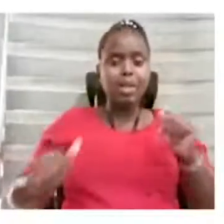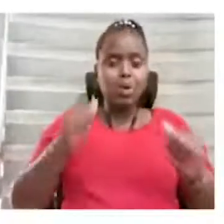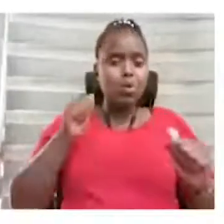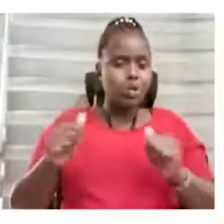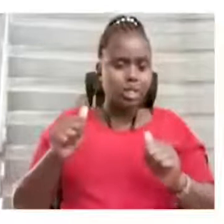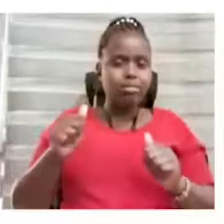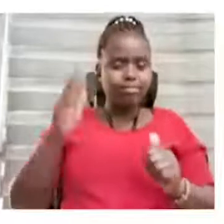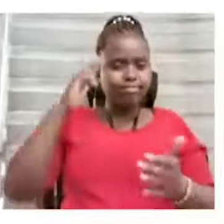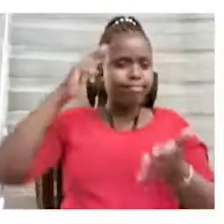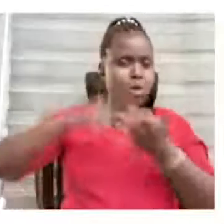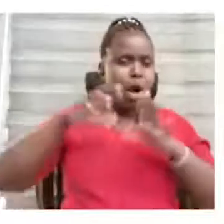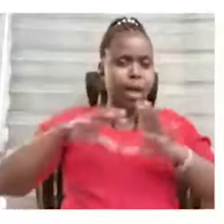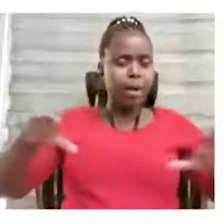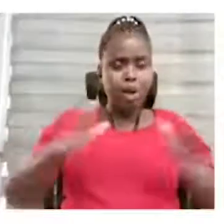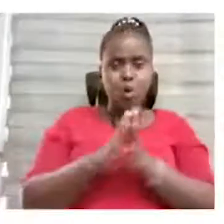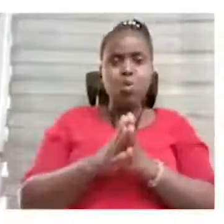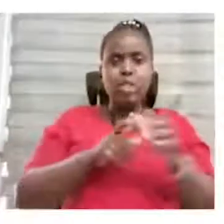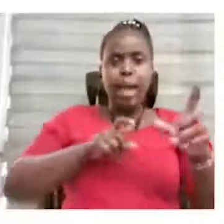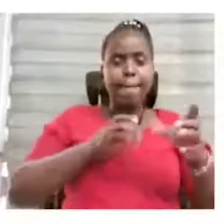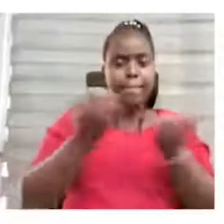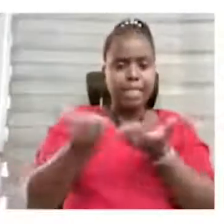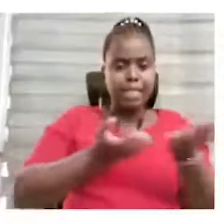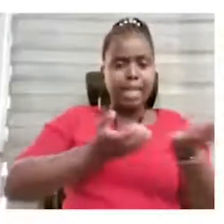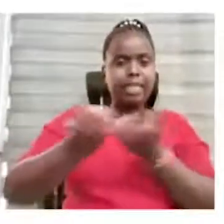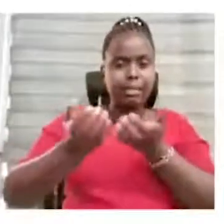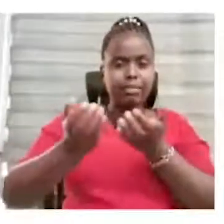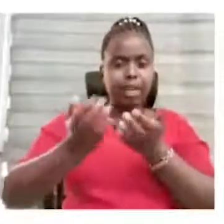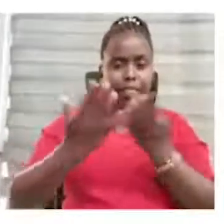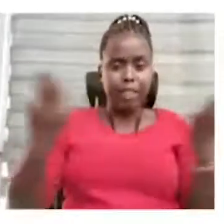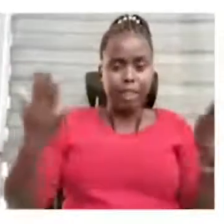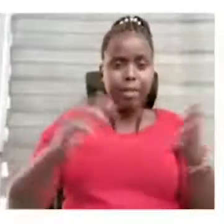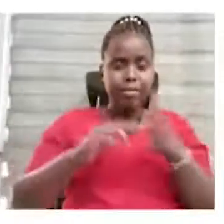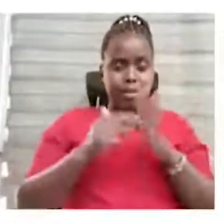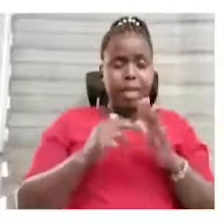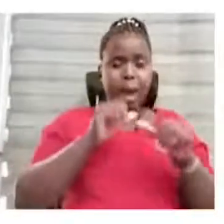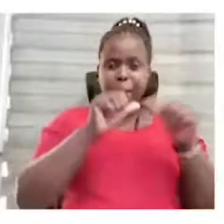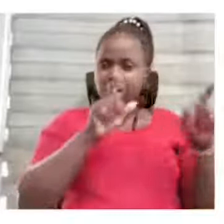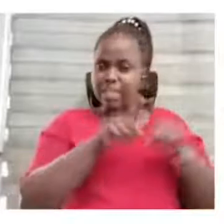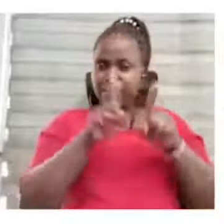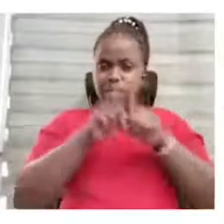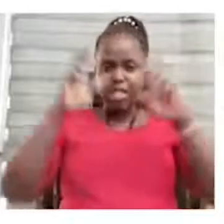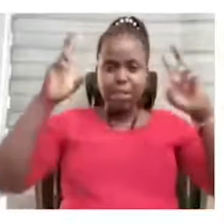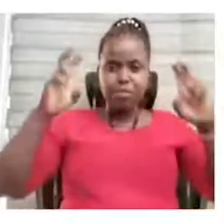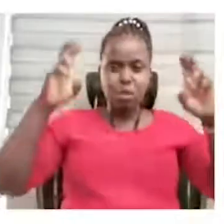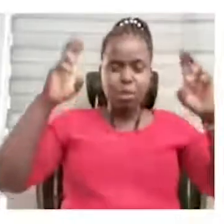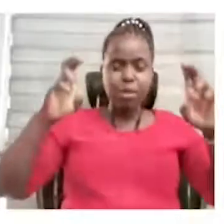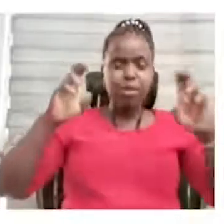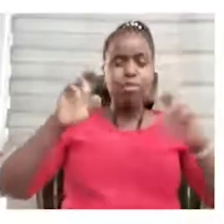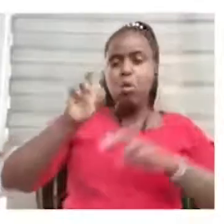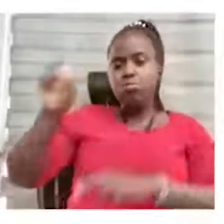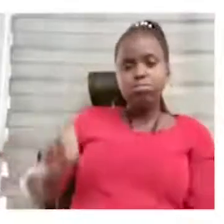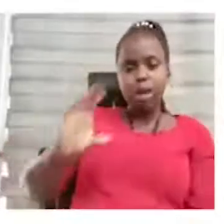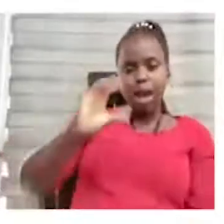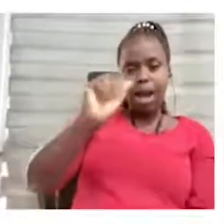and a business driver. So staying on that topic, Karen, would love to hear